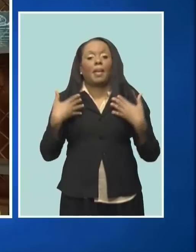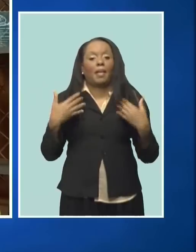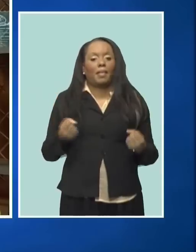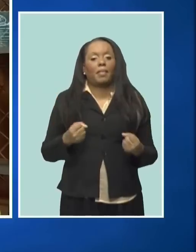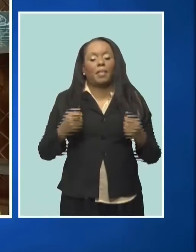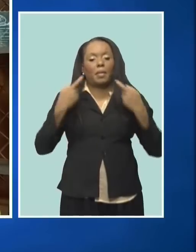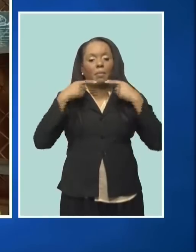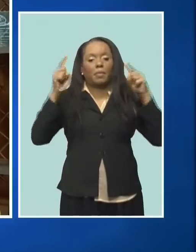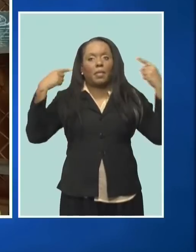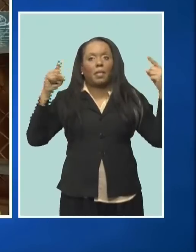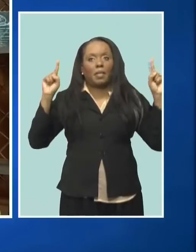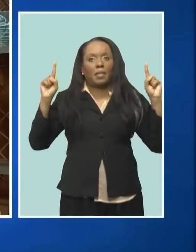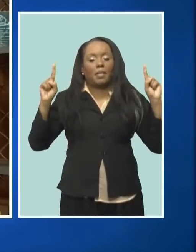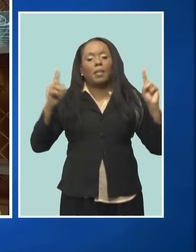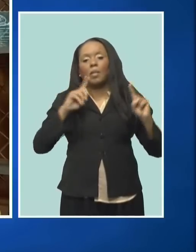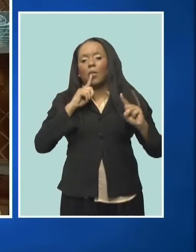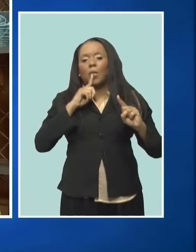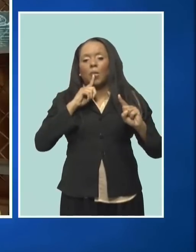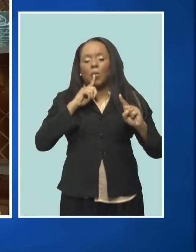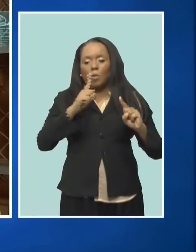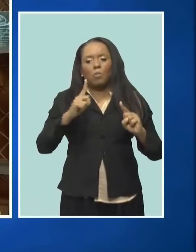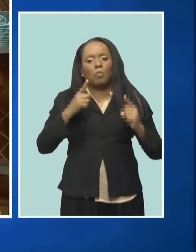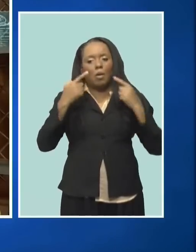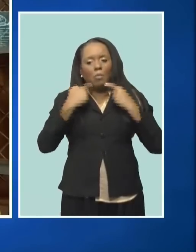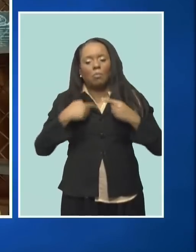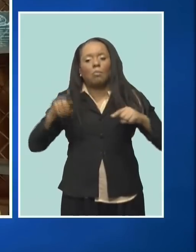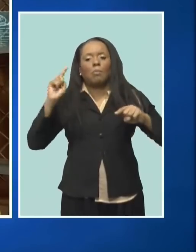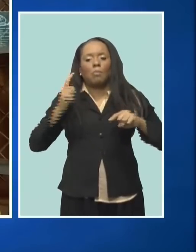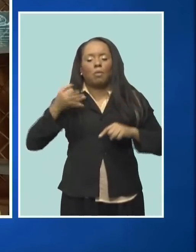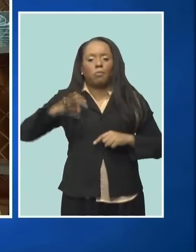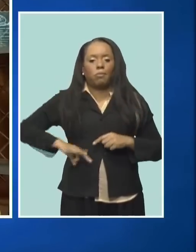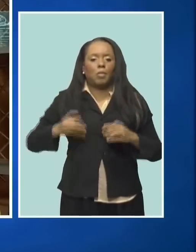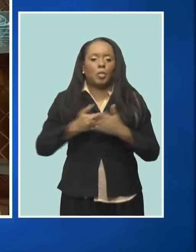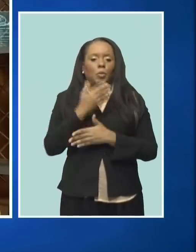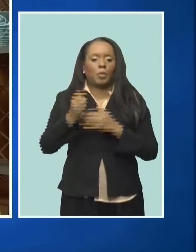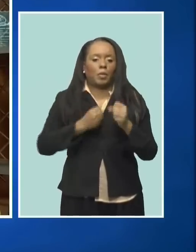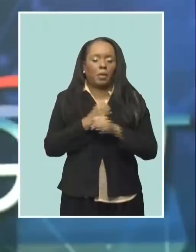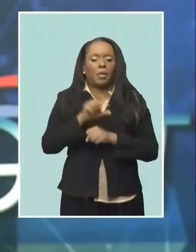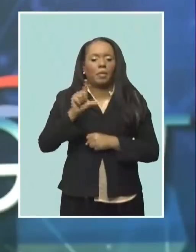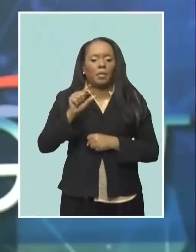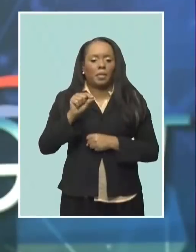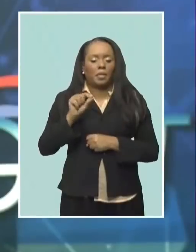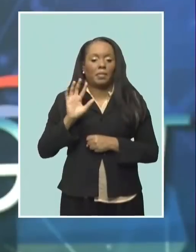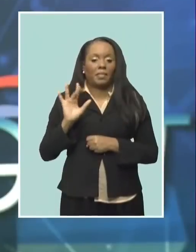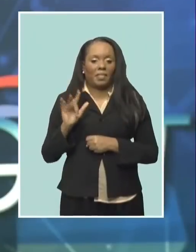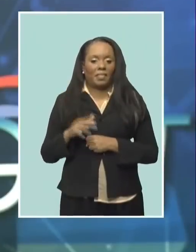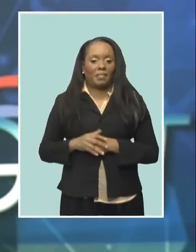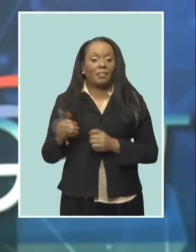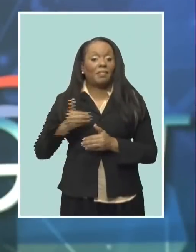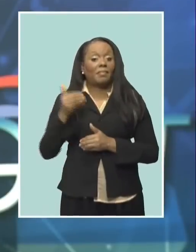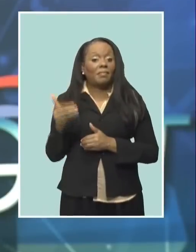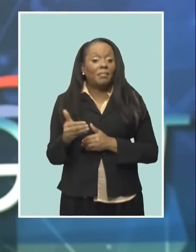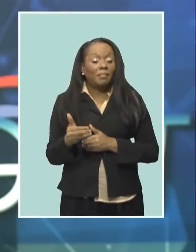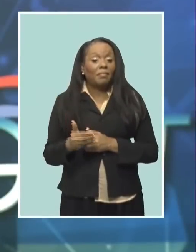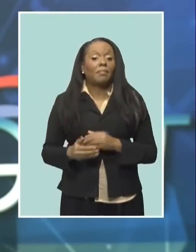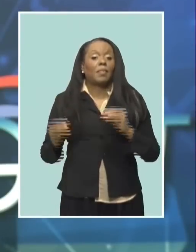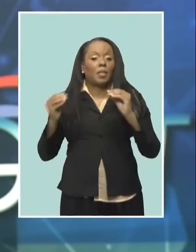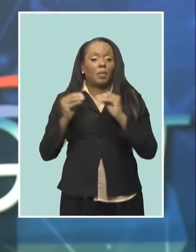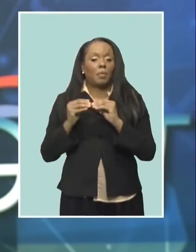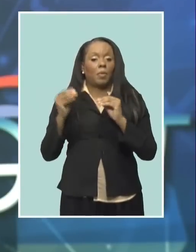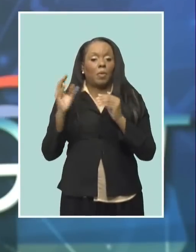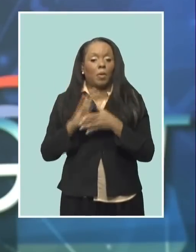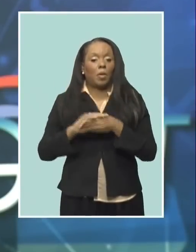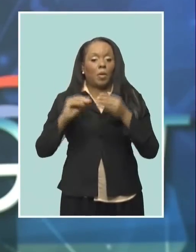healthy, prosperous, and fulfilling New Year 2025. Coming up, high praise for a